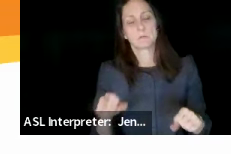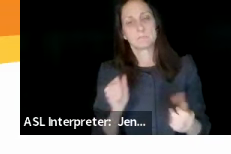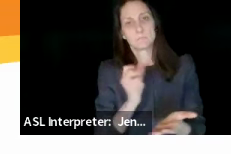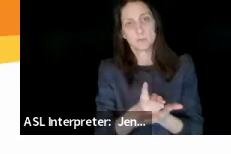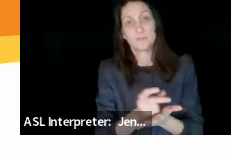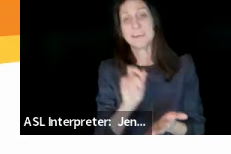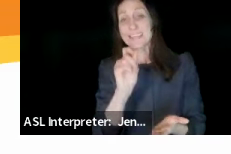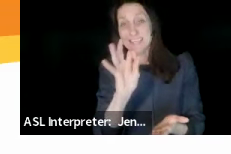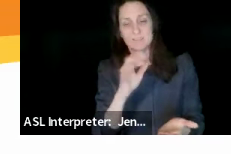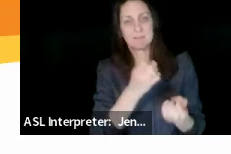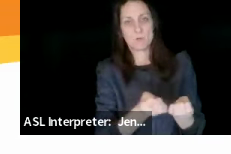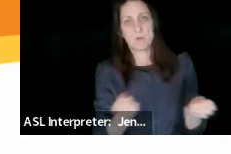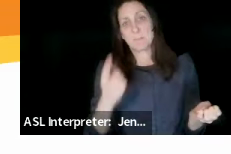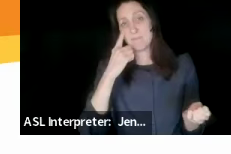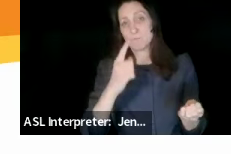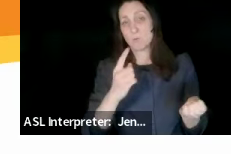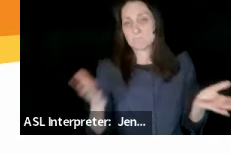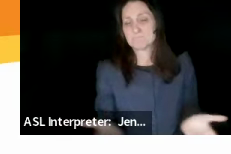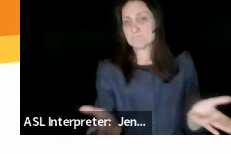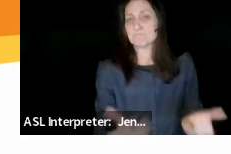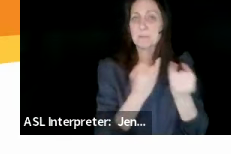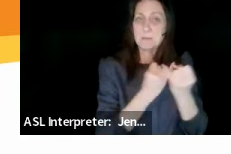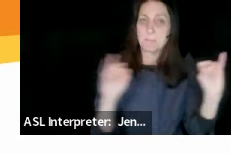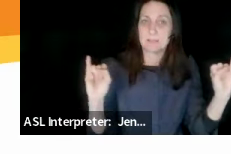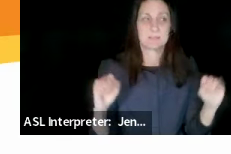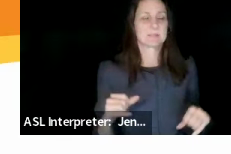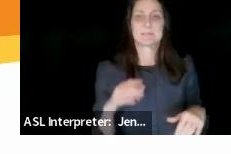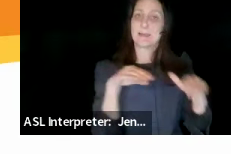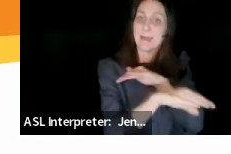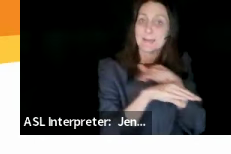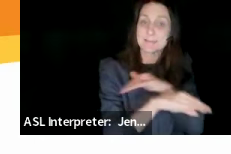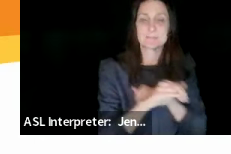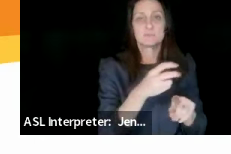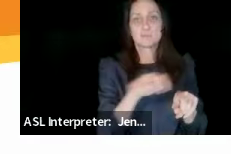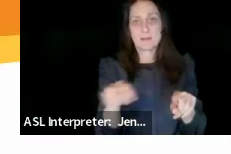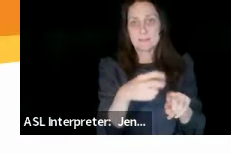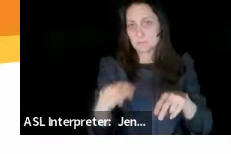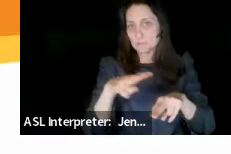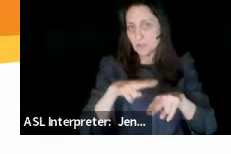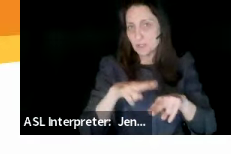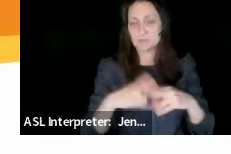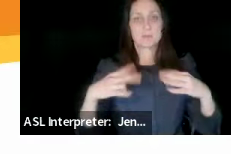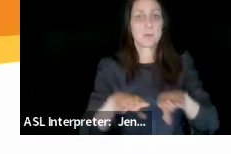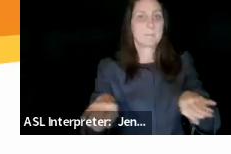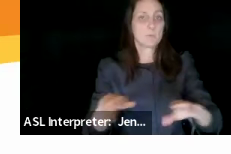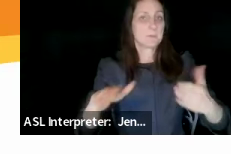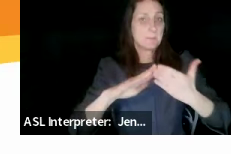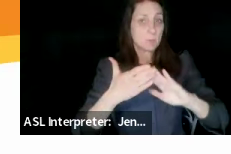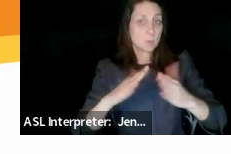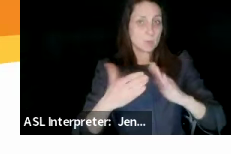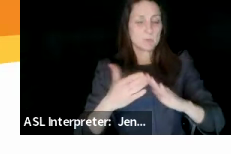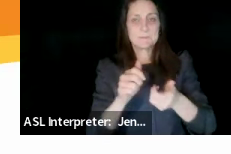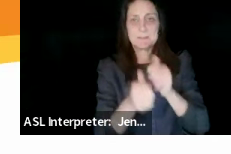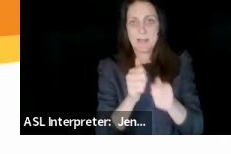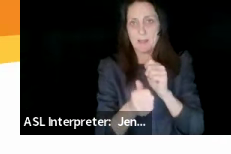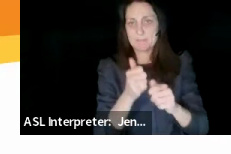independence. In items like transfer chairs, community pools, accessible exam tables in rural areas, adaptive